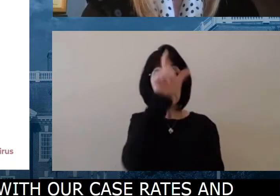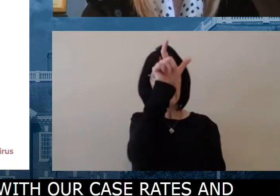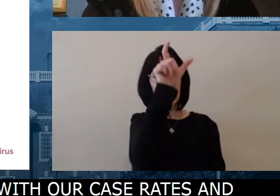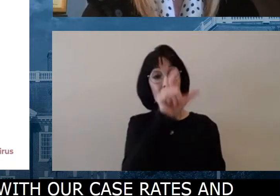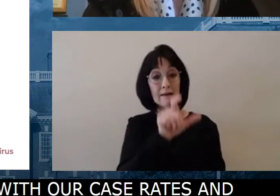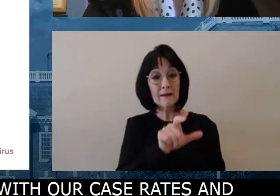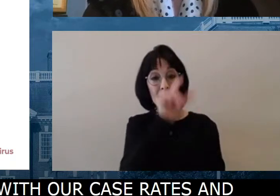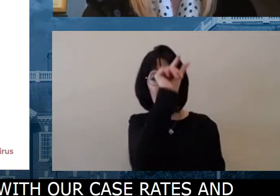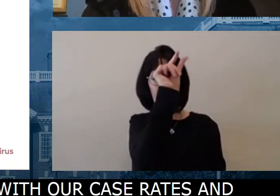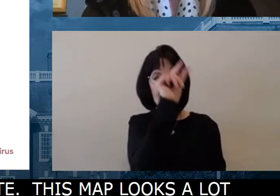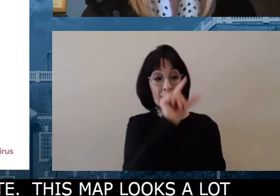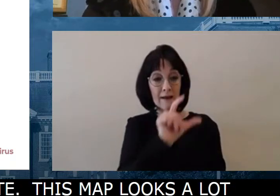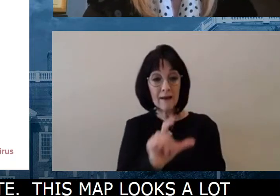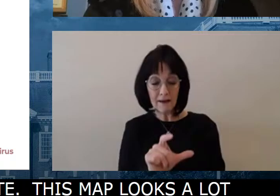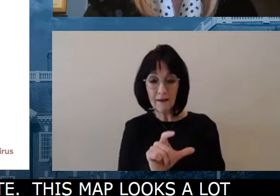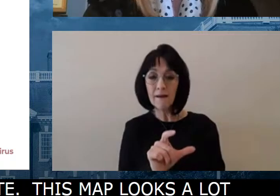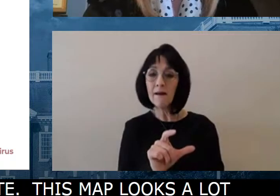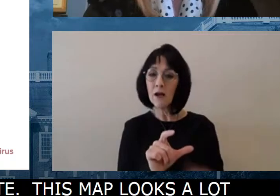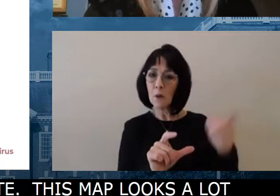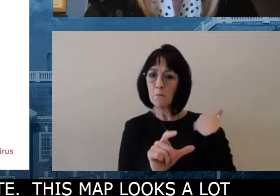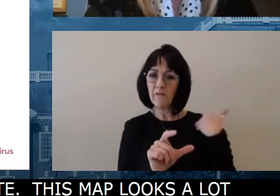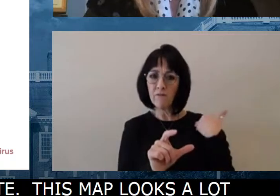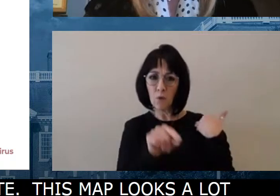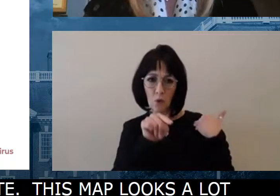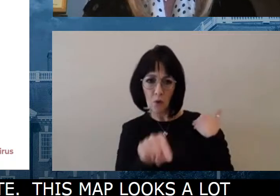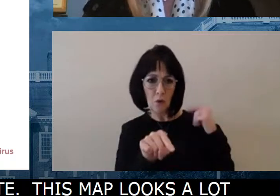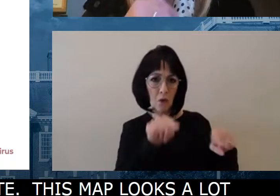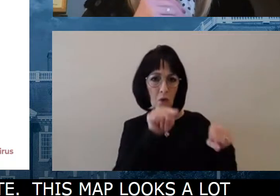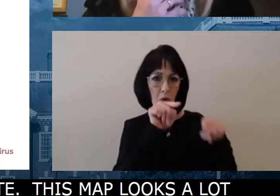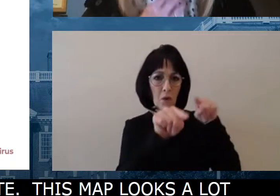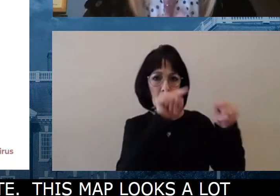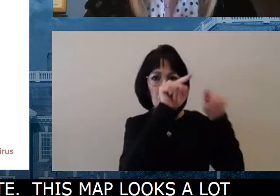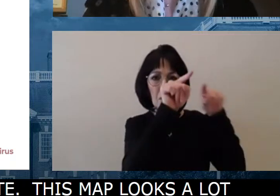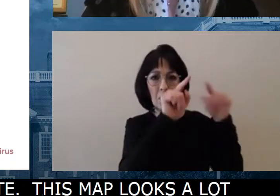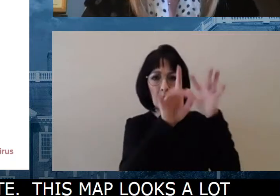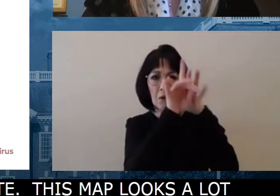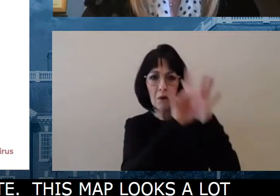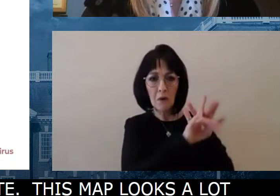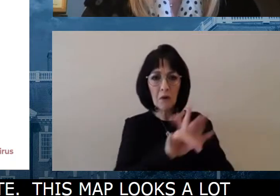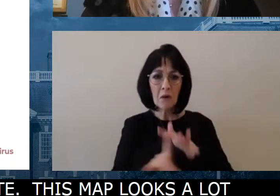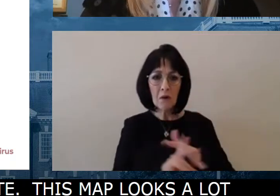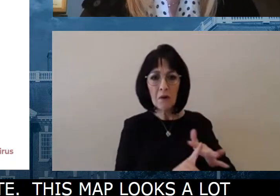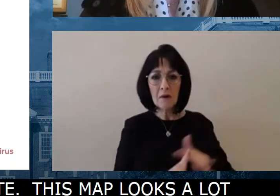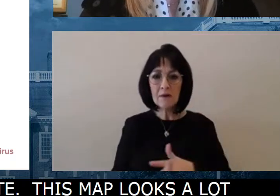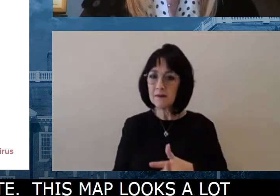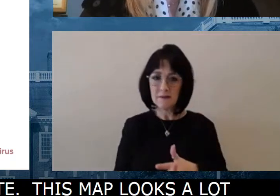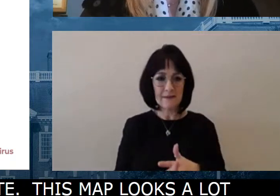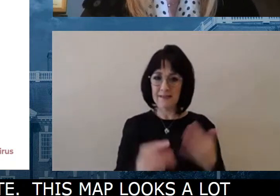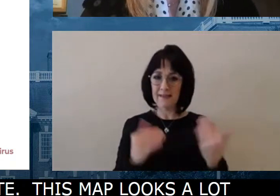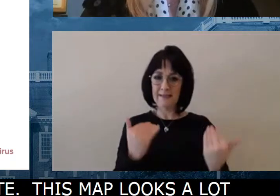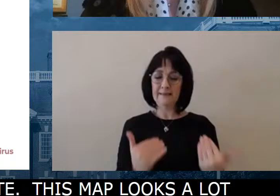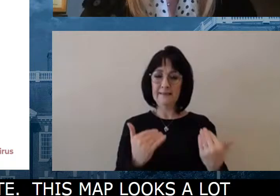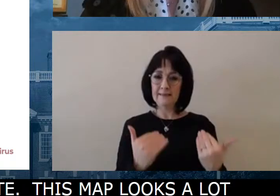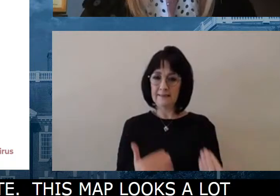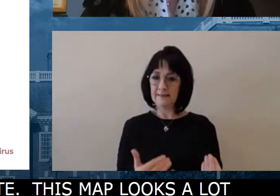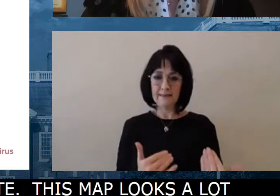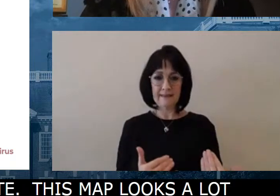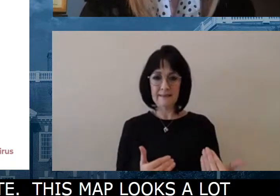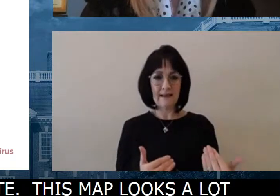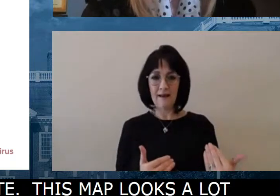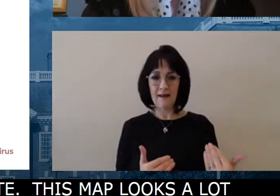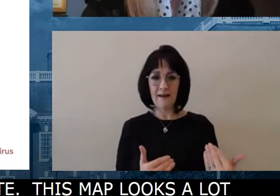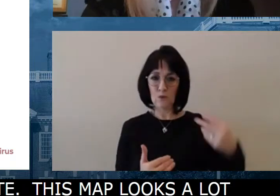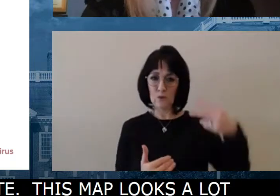we've mentioned the last few times, we've decreased the criteria for areas of concerns to where we were in the